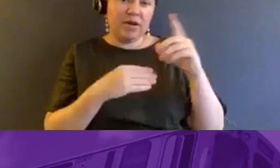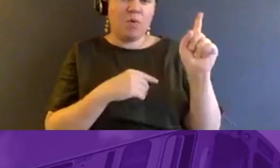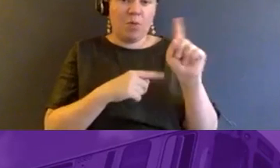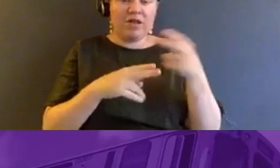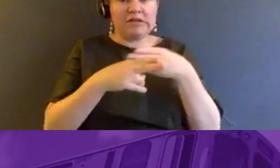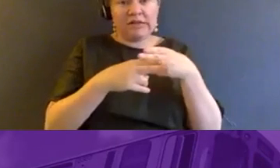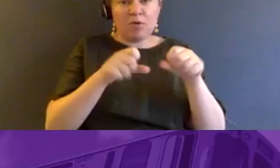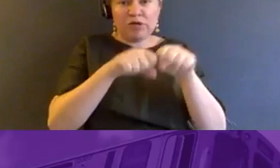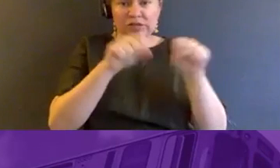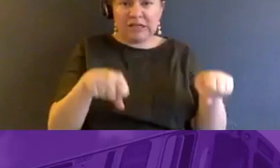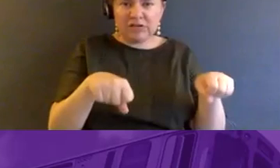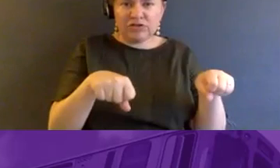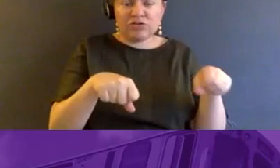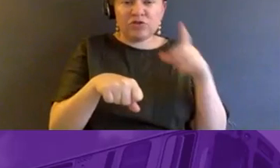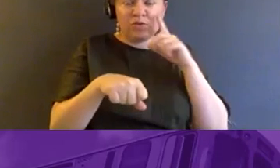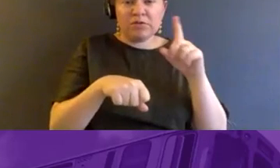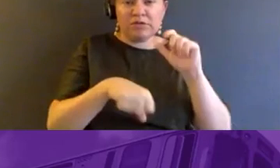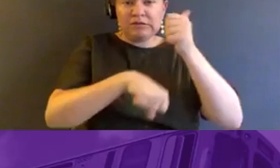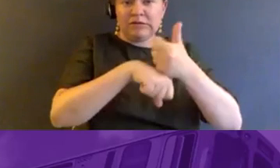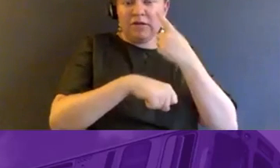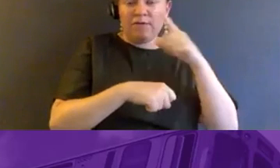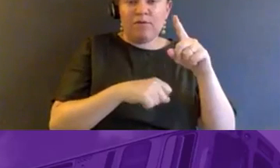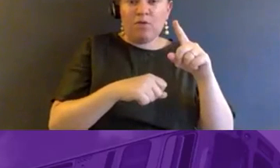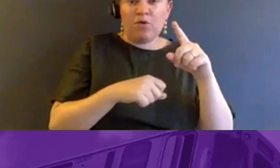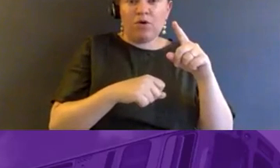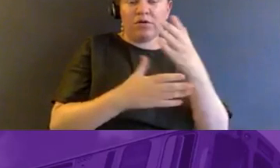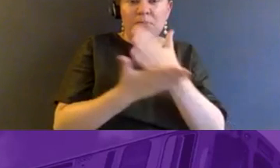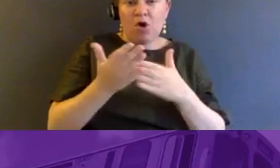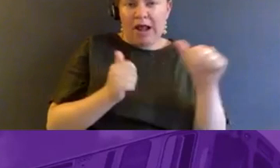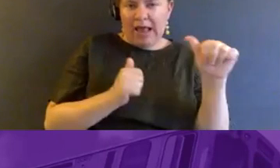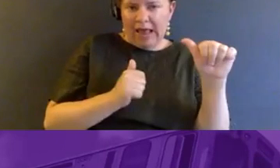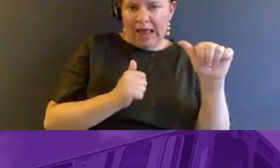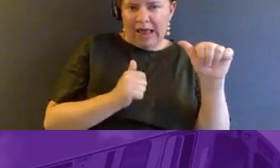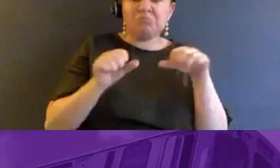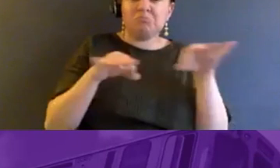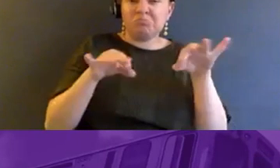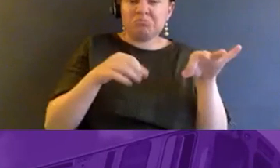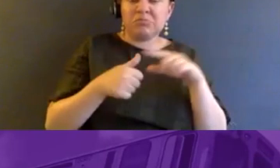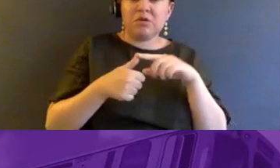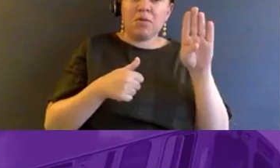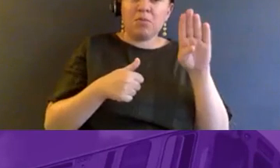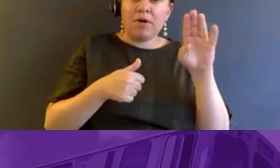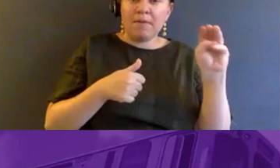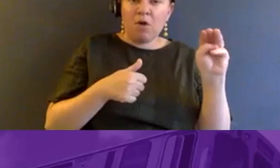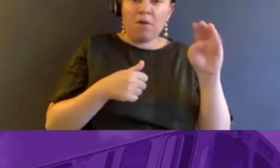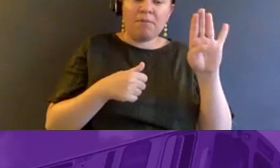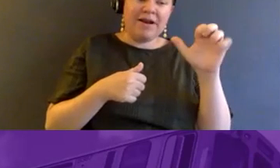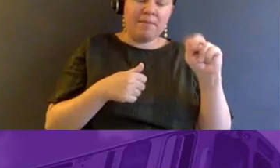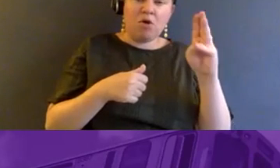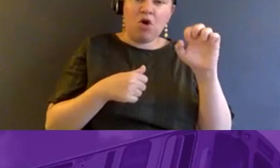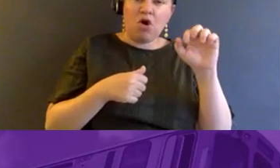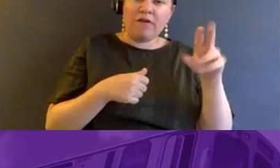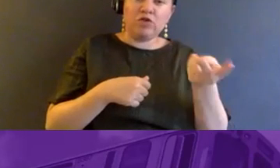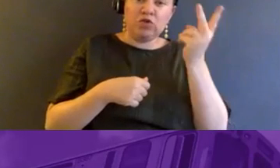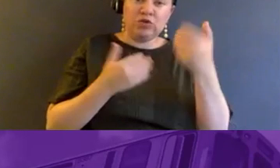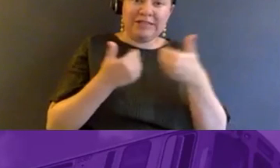station coming up for Stage A, but I'll just go quickly through it. At Bryn Mawr, you will have two separate entrances, one